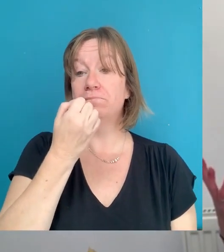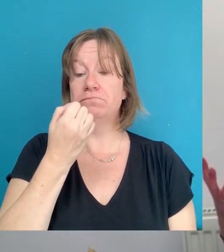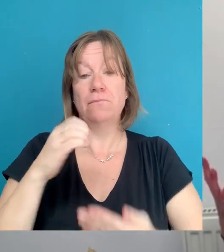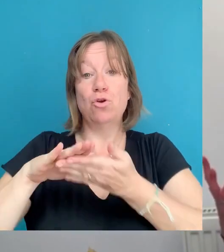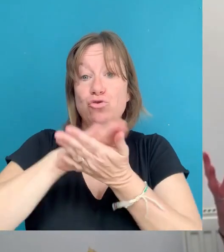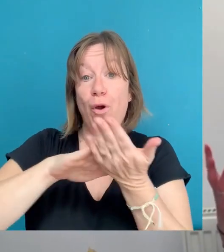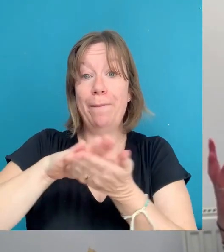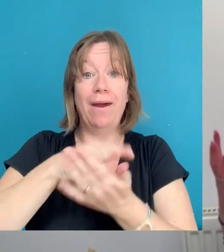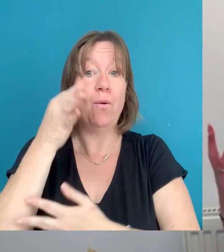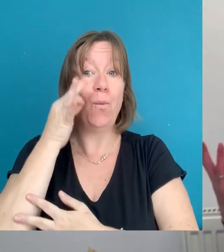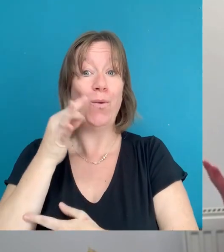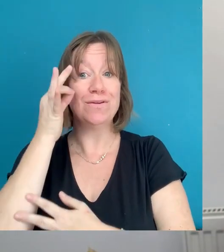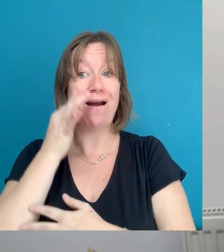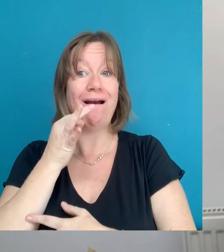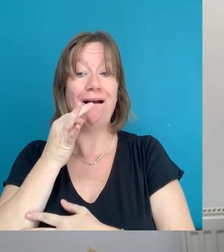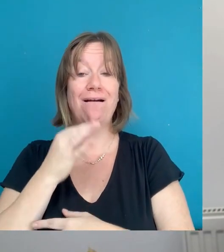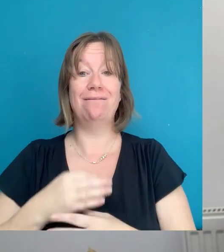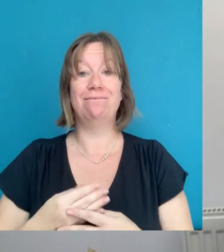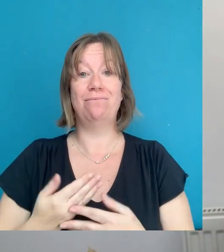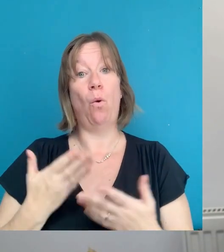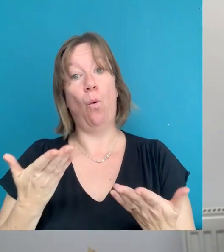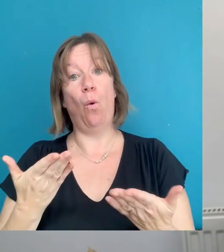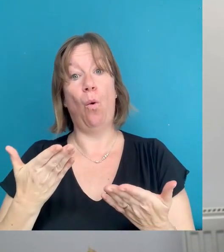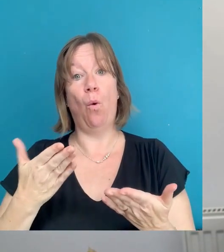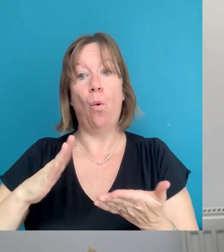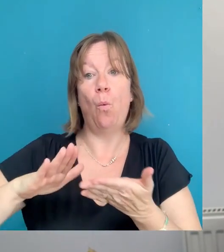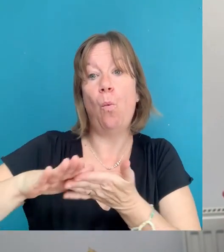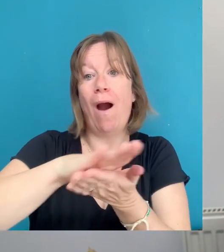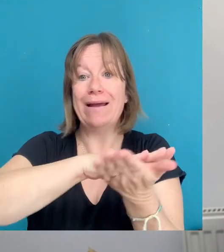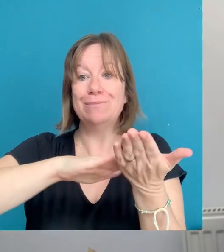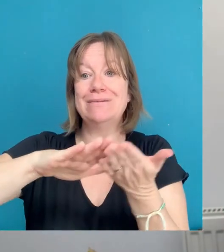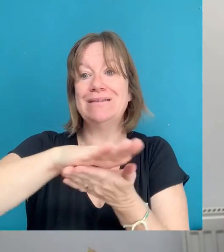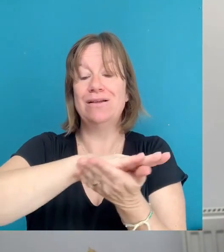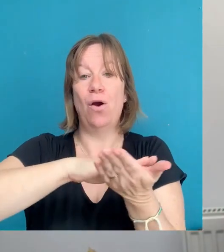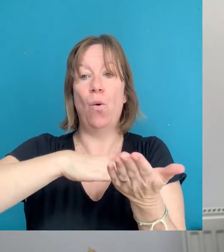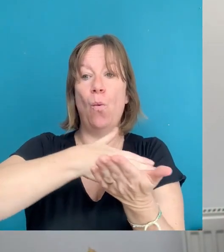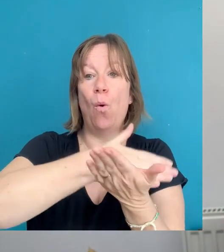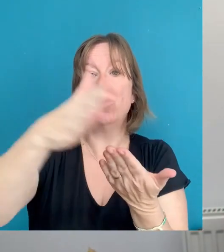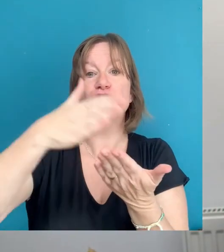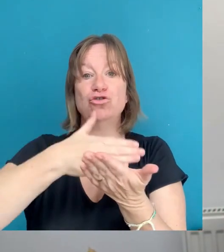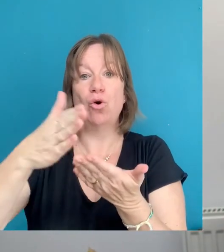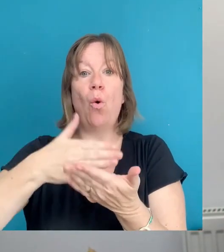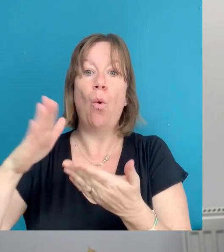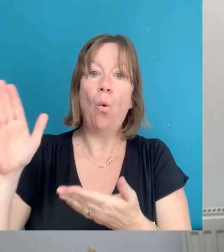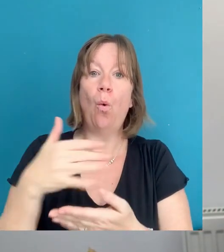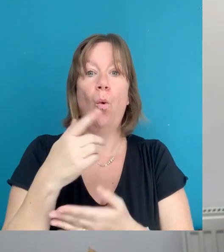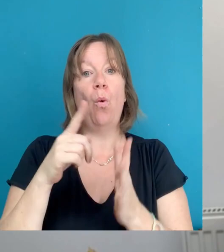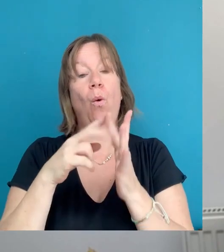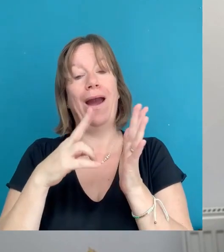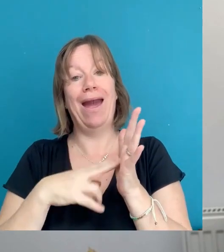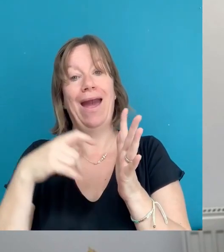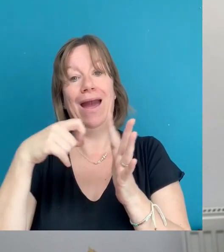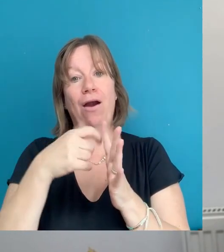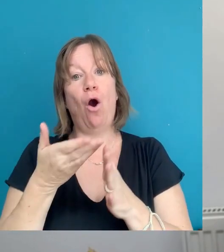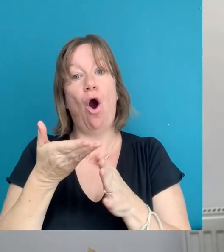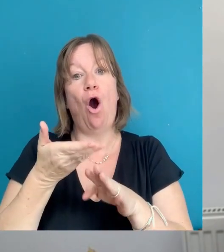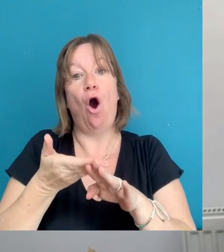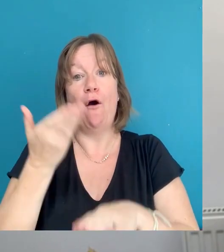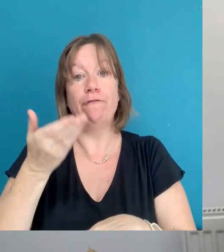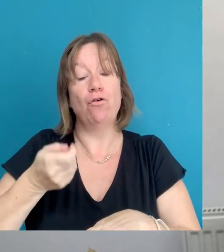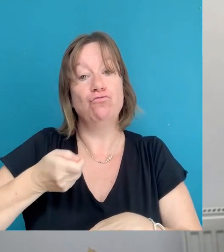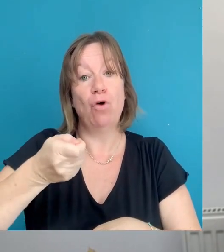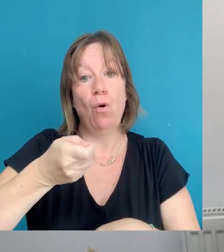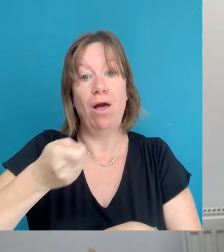So it's just warm soapy water will wash down all the ink off these plates and